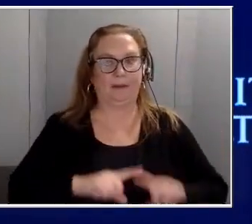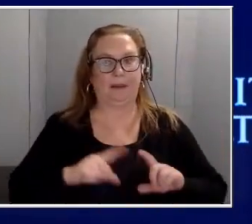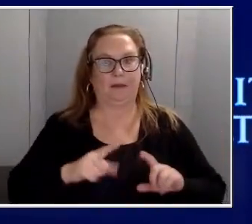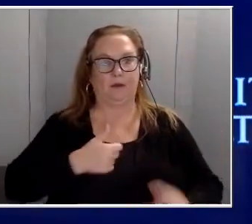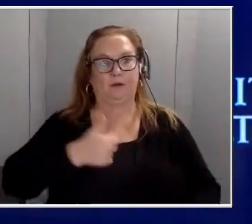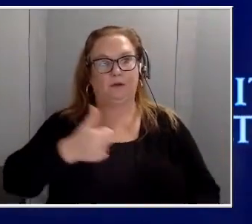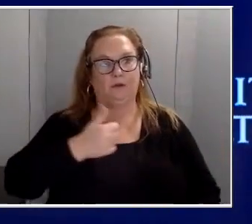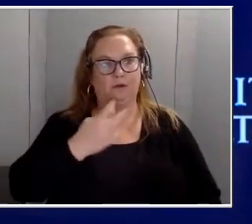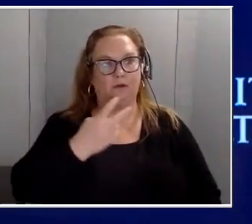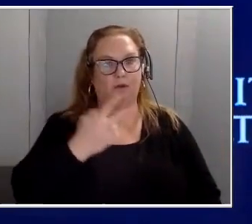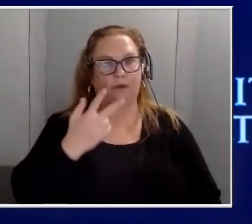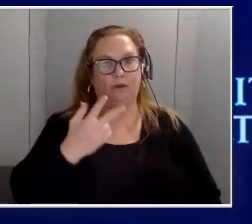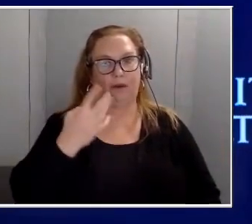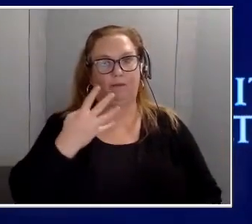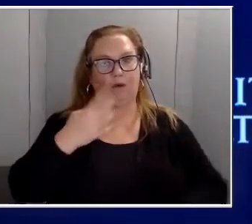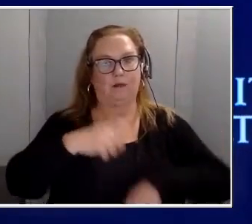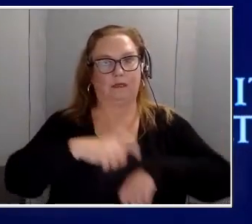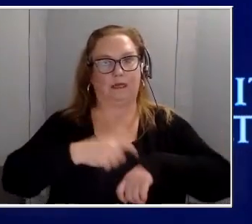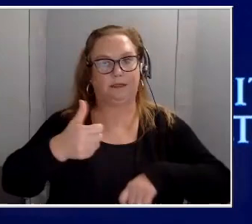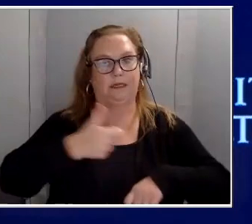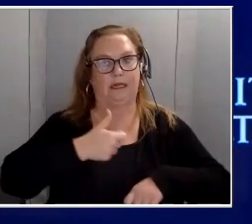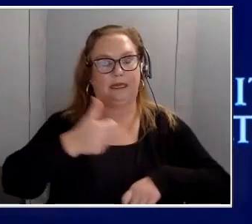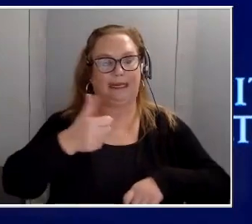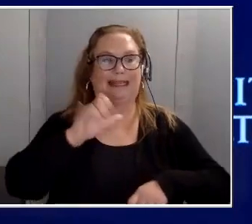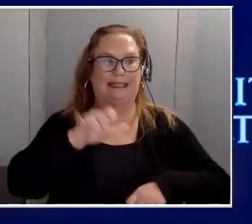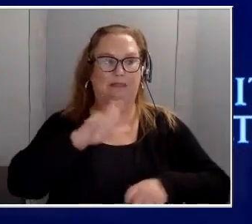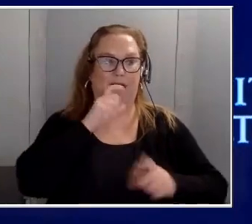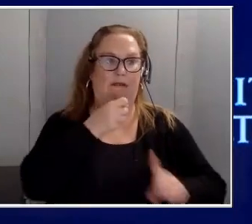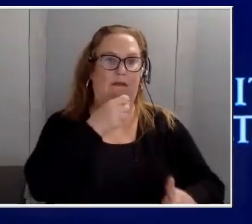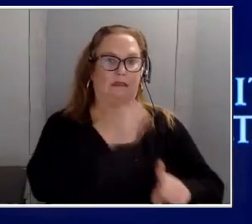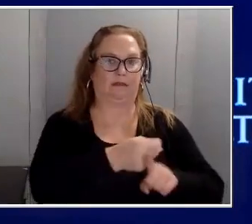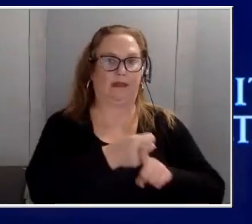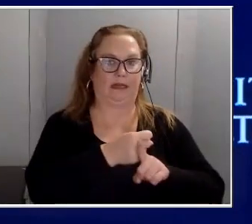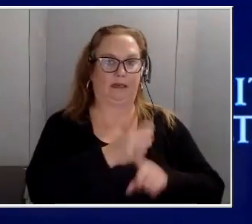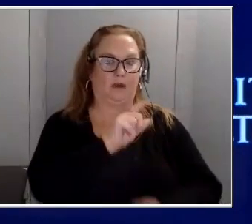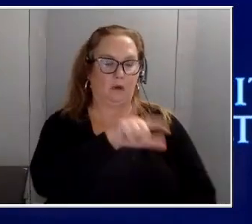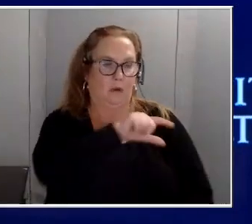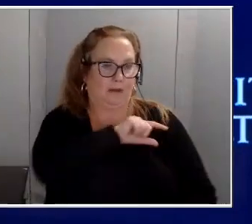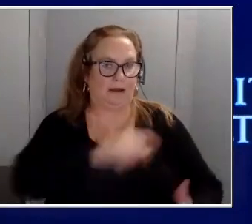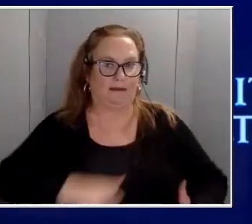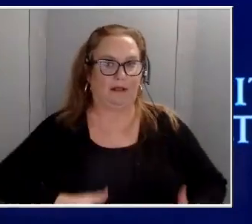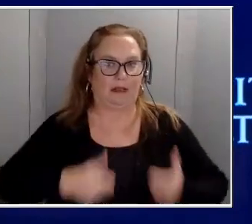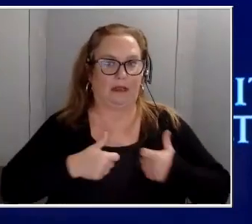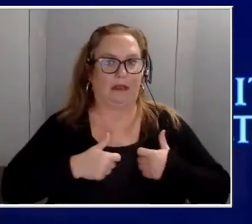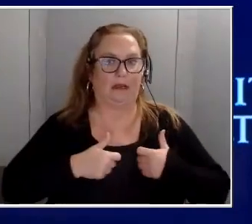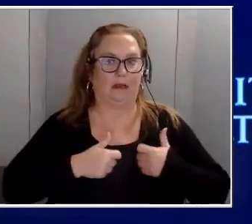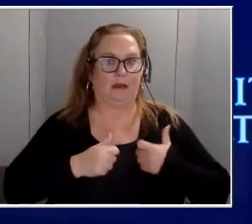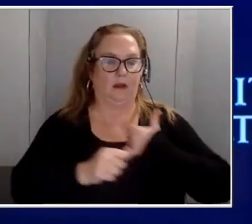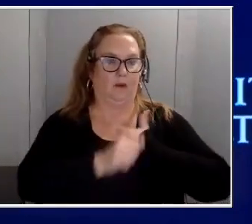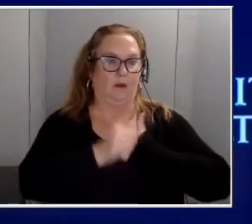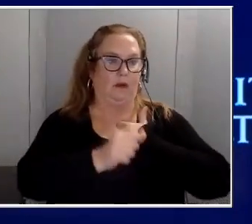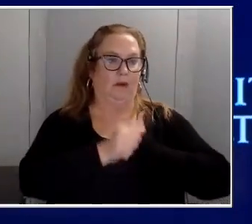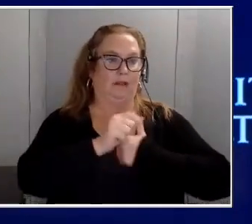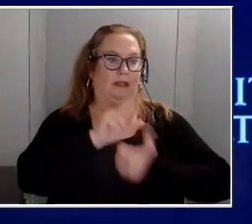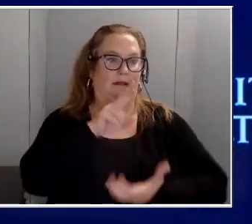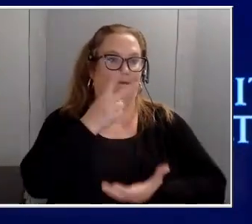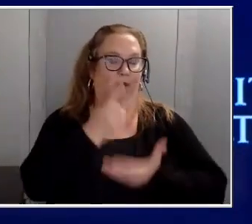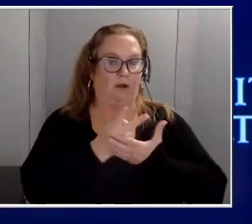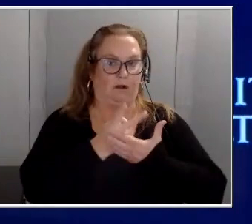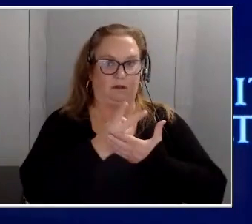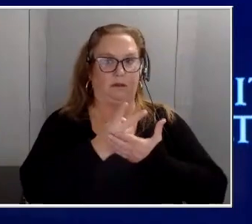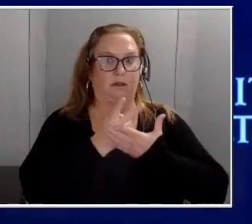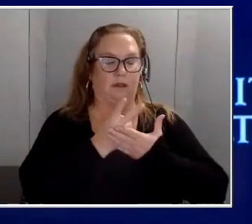2, 3, 4 times a night, that's really when it starts to affect somebody's quality of life, increasing the risk of falls overnight, just that